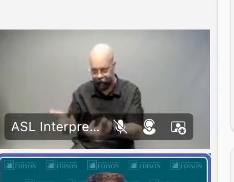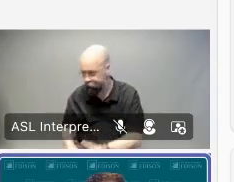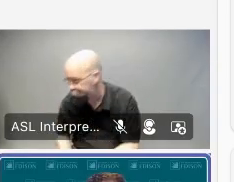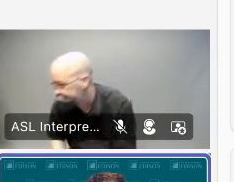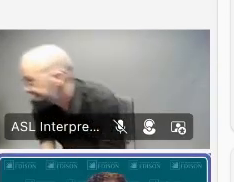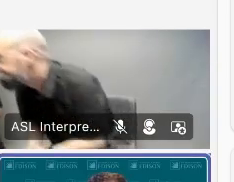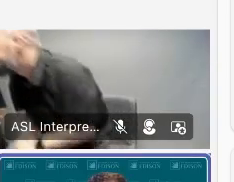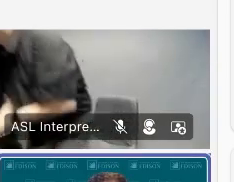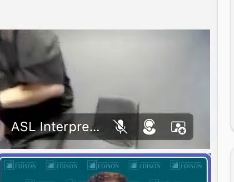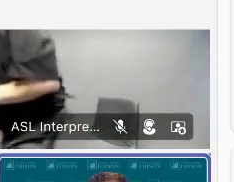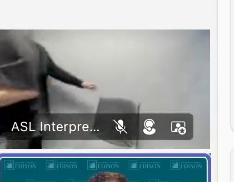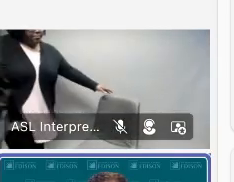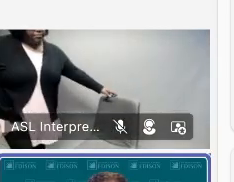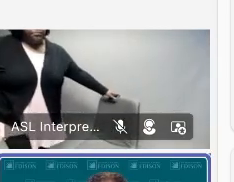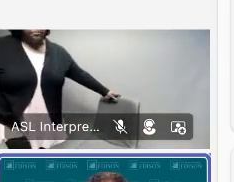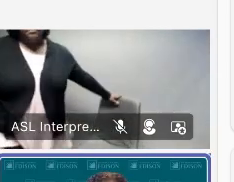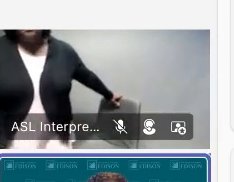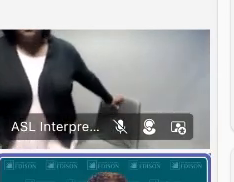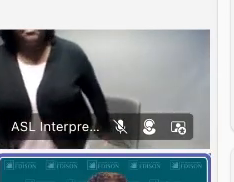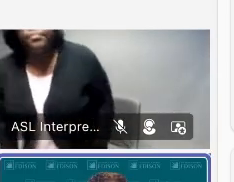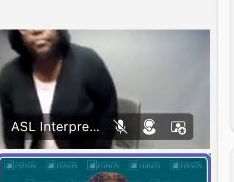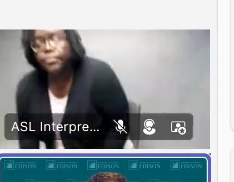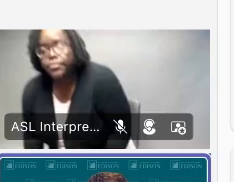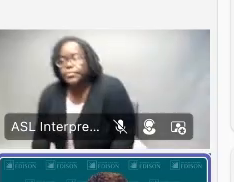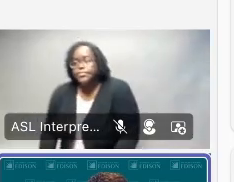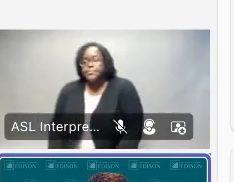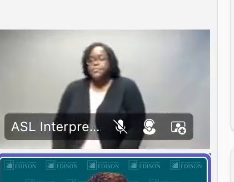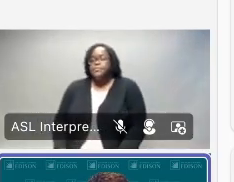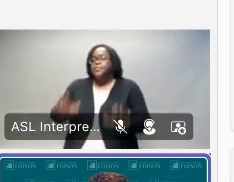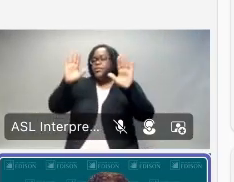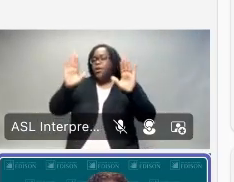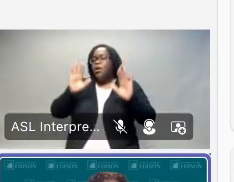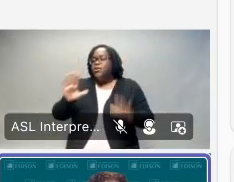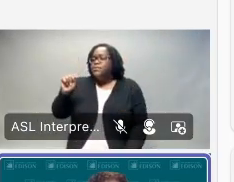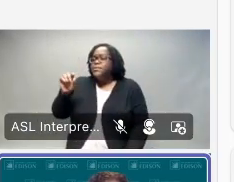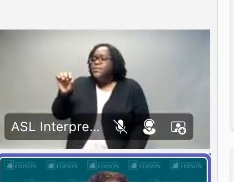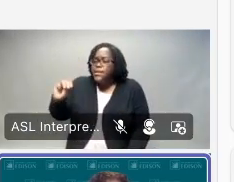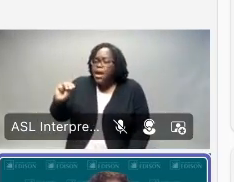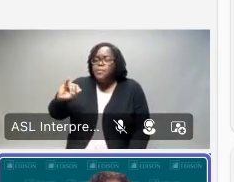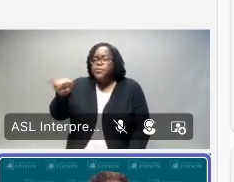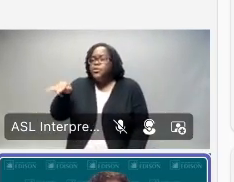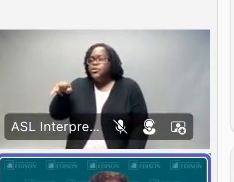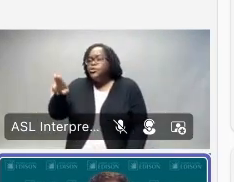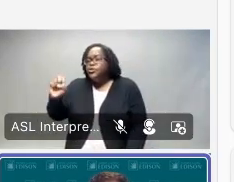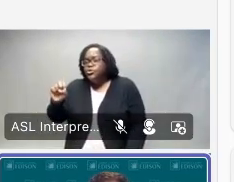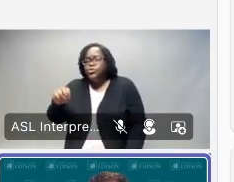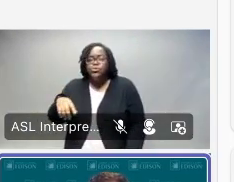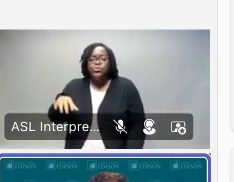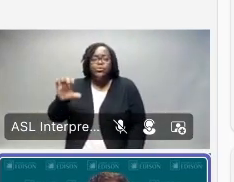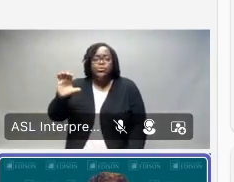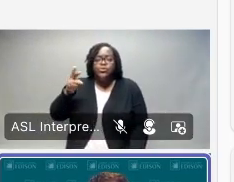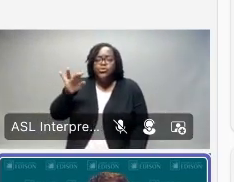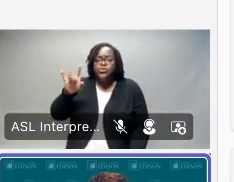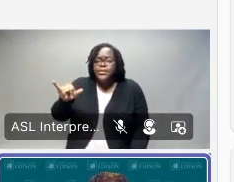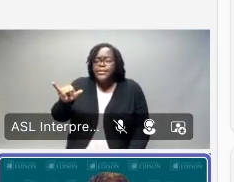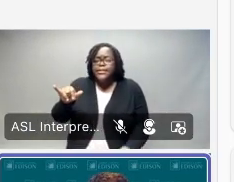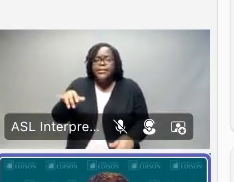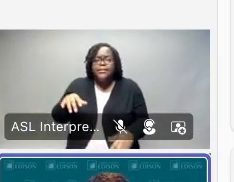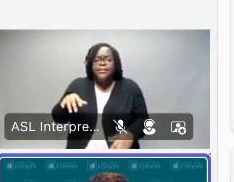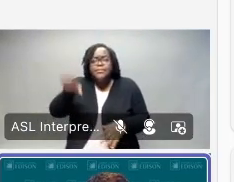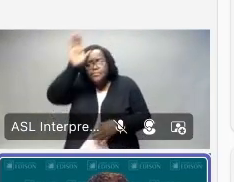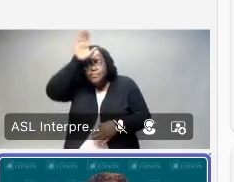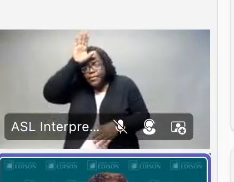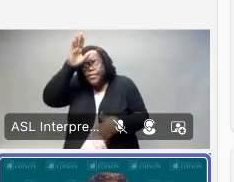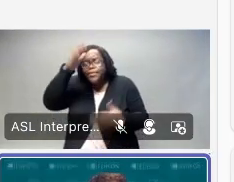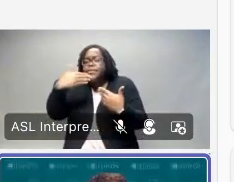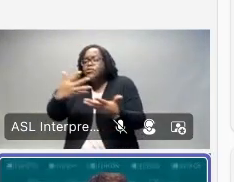Great. Thank you, Tom. Thank you, Jude. Thank you, Rosa. Appreciate and Chief Fairbanks. Thank everyone. Thank you, everyone, for joining. We now are going to